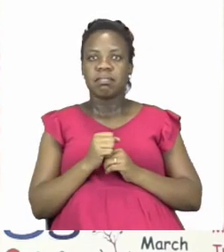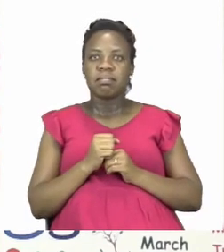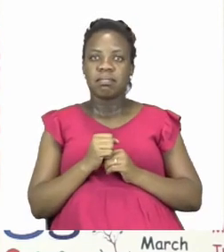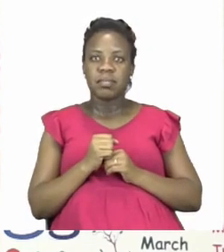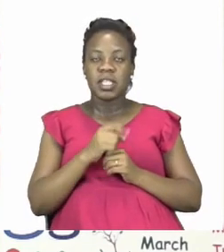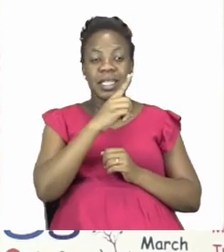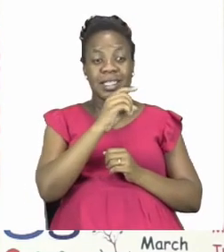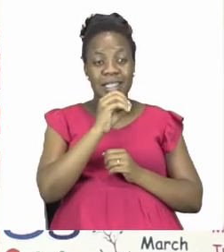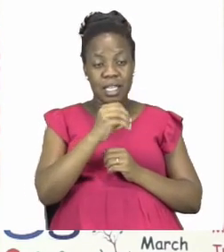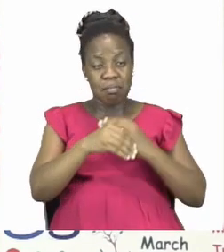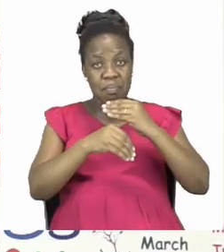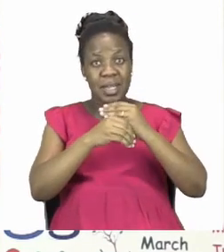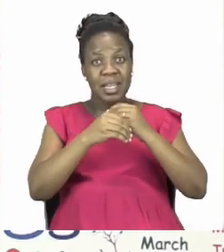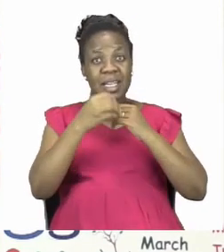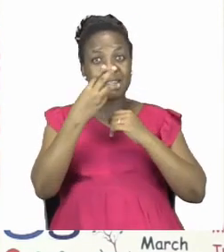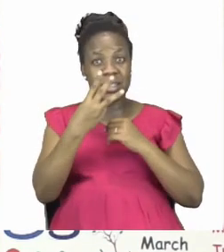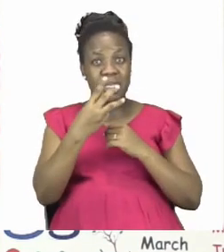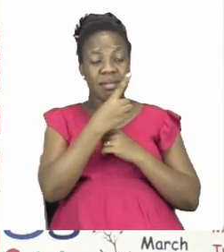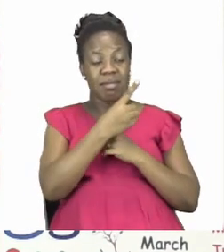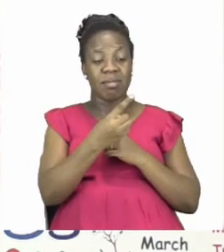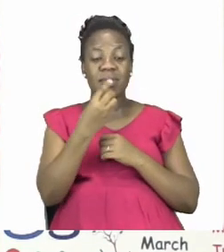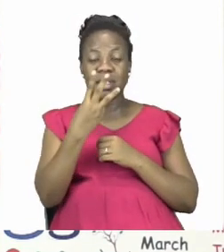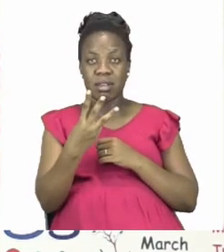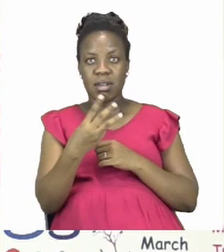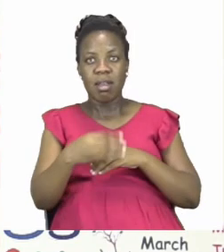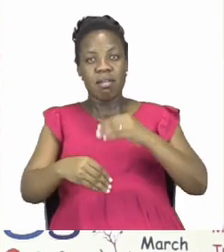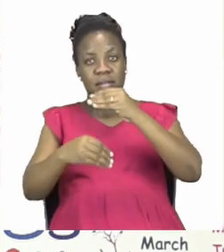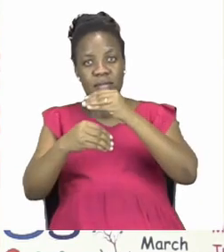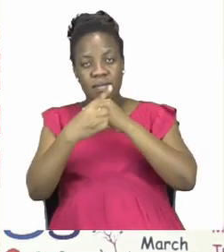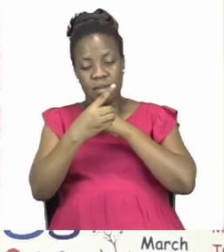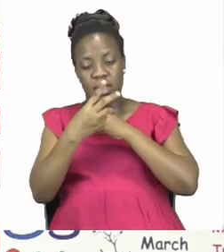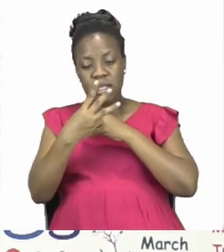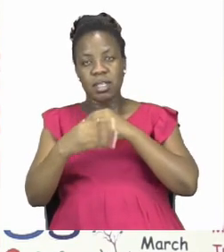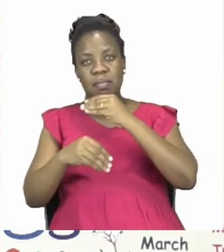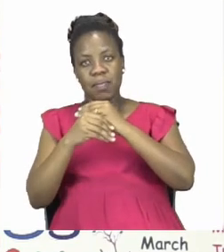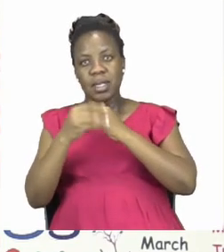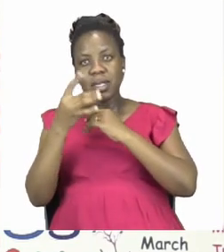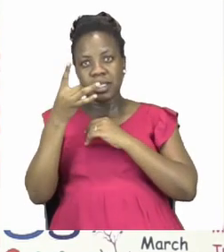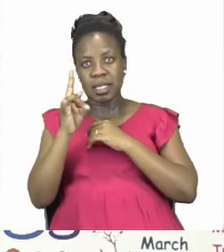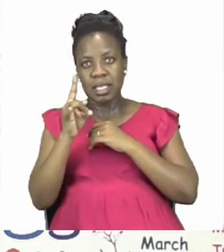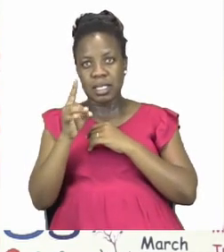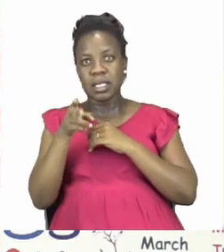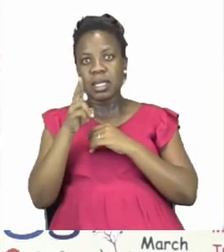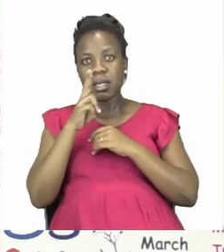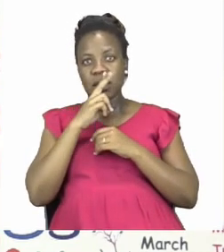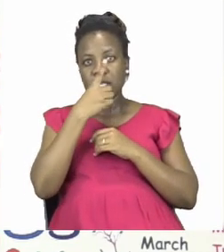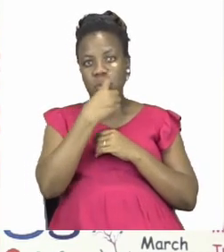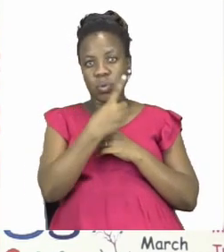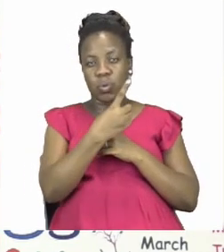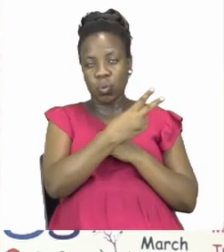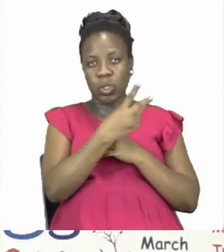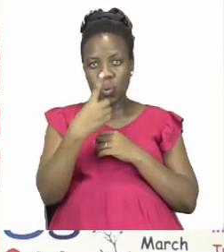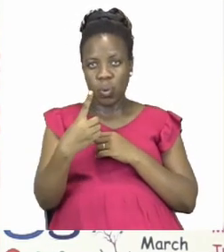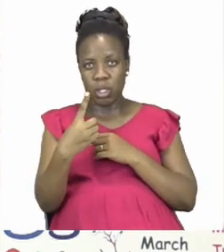and add up on your own further to see what answer you come up with. All right. Now